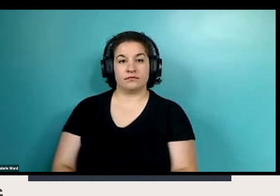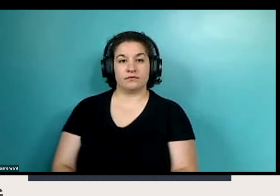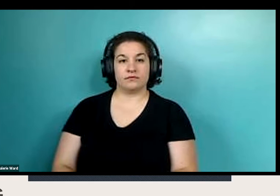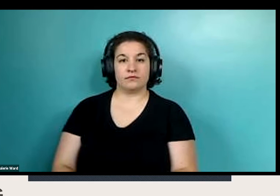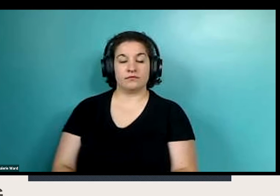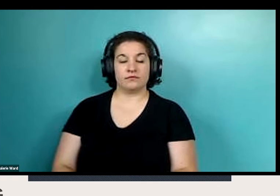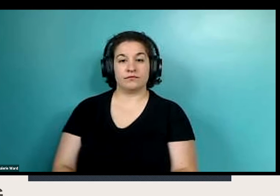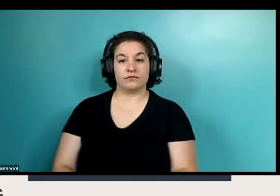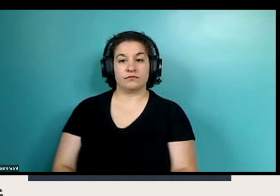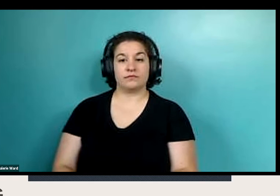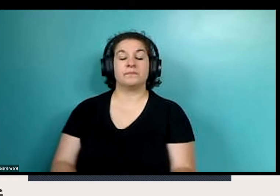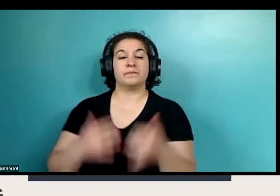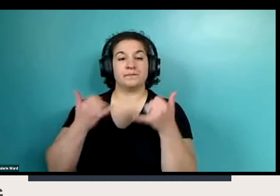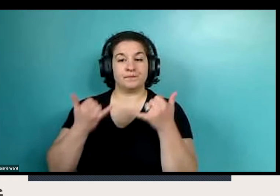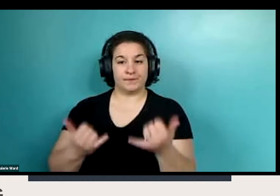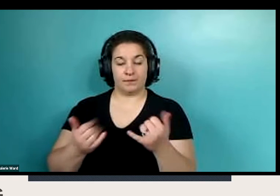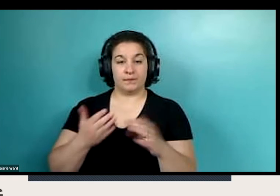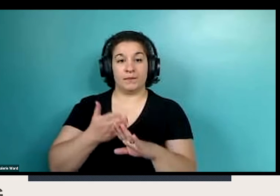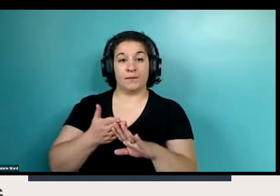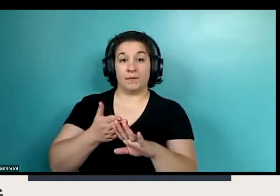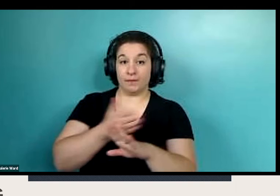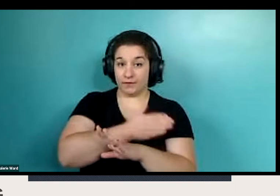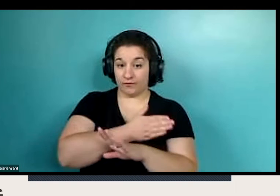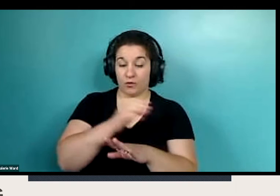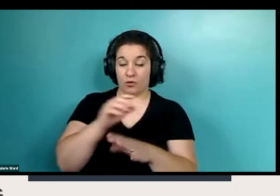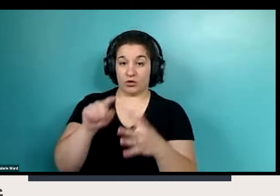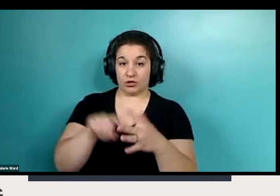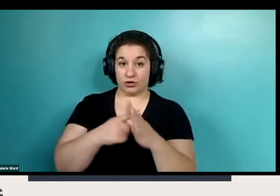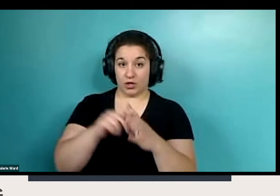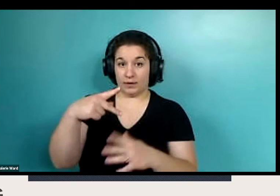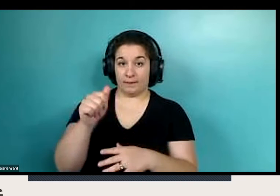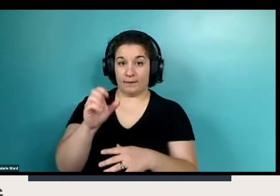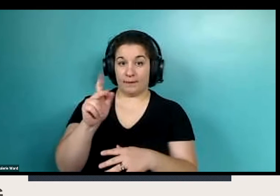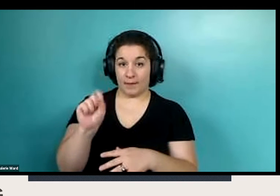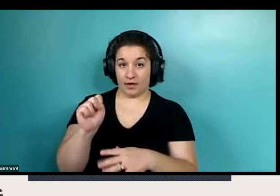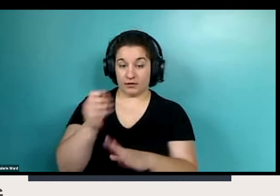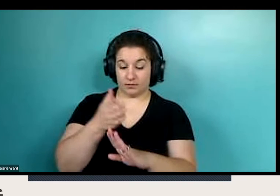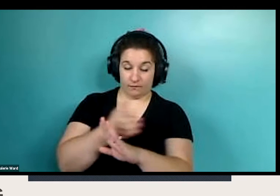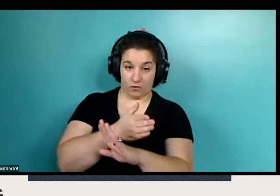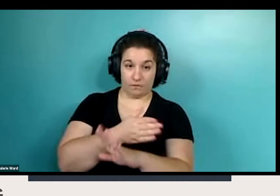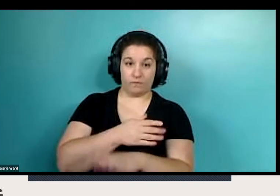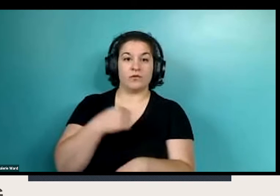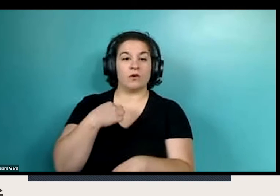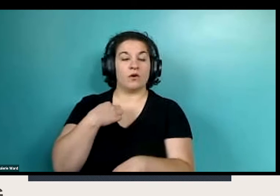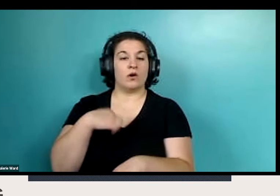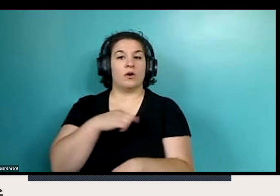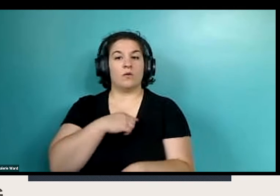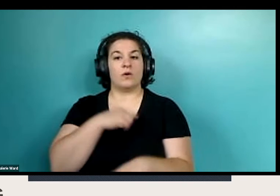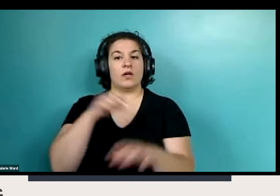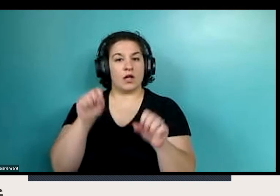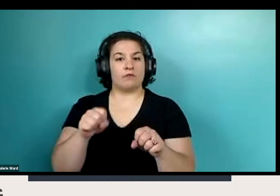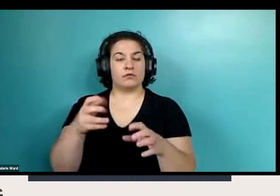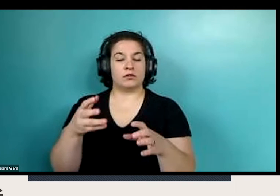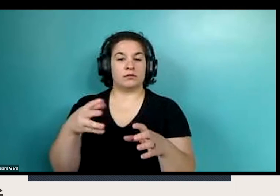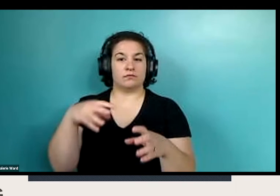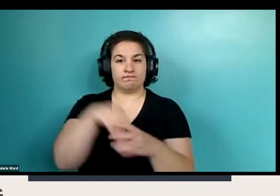Now, before we even do starter packs, as our students, we have to orientate them to our course, which is, I did it. I